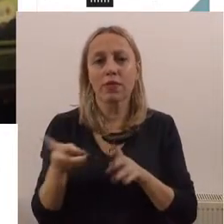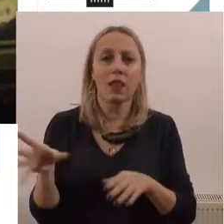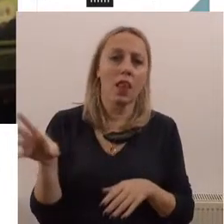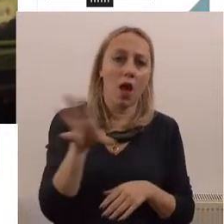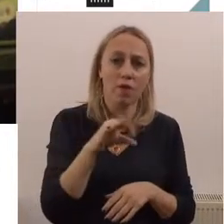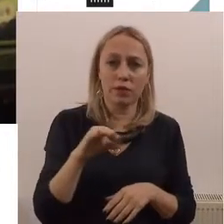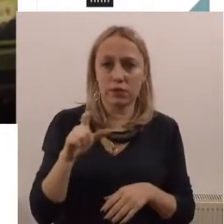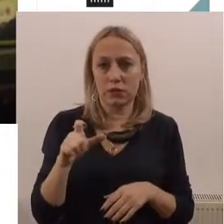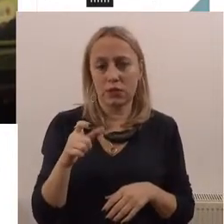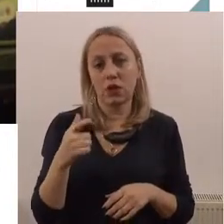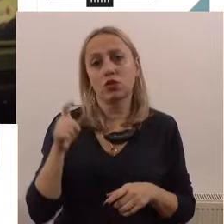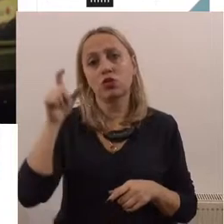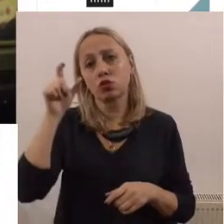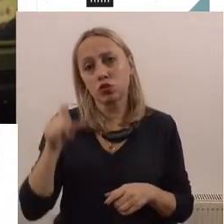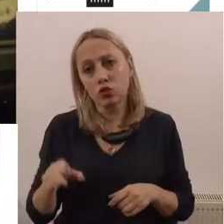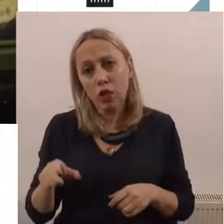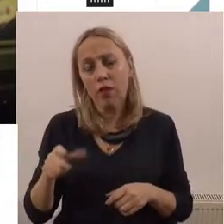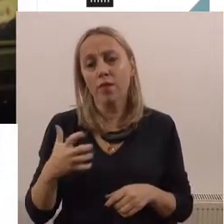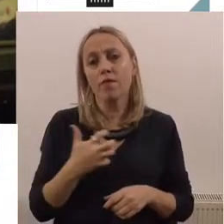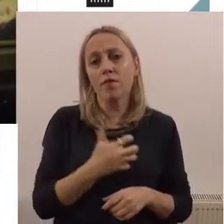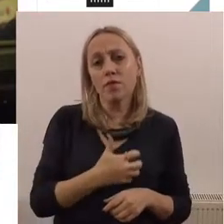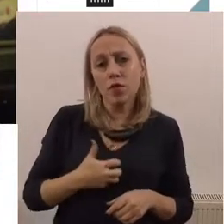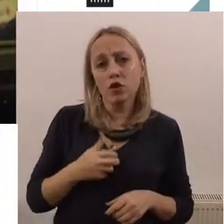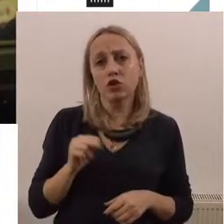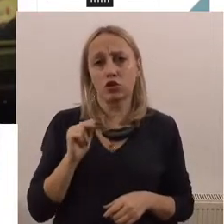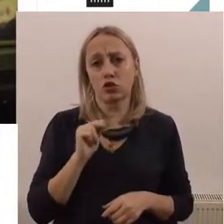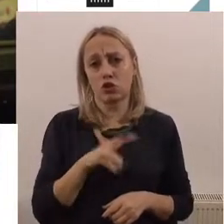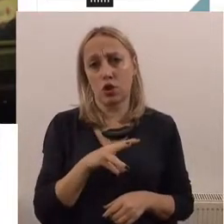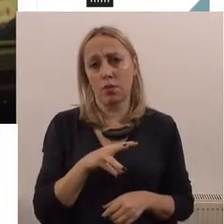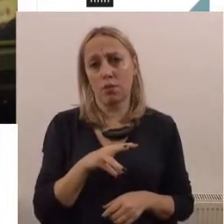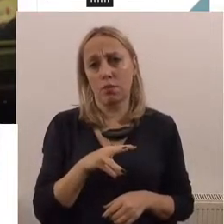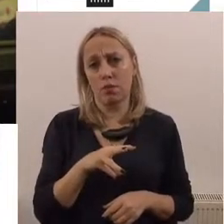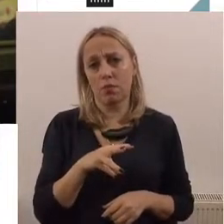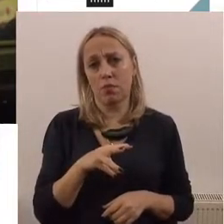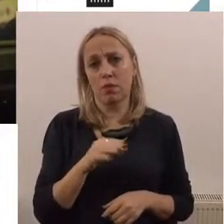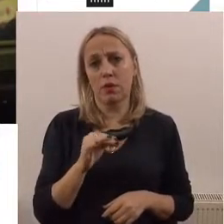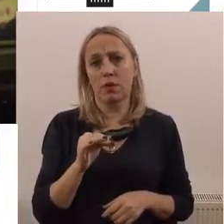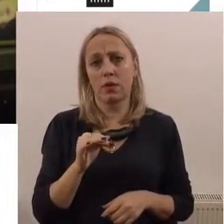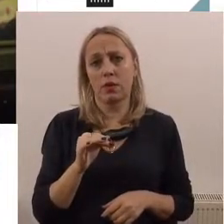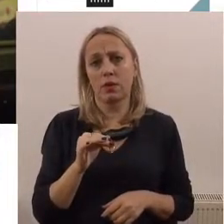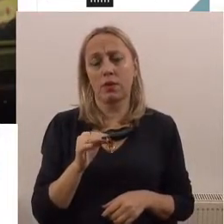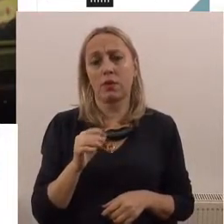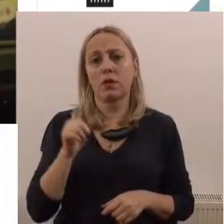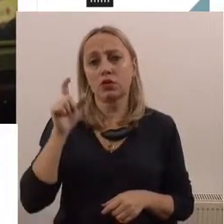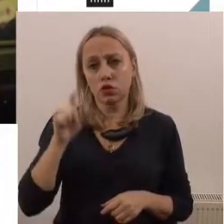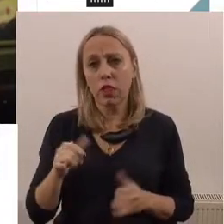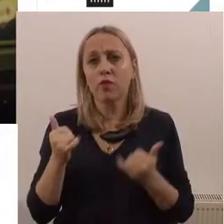I would say that we need to close it for everyone.